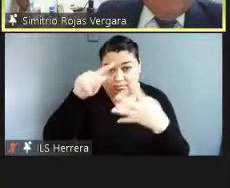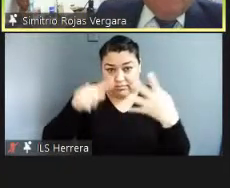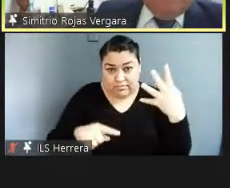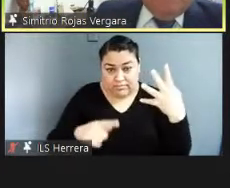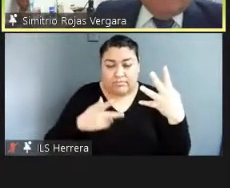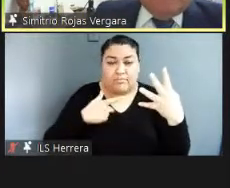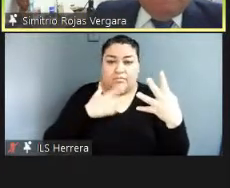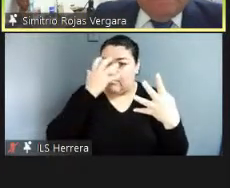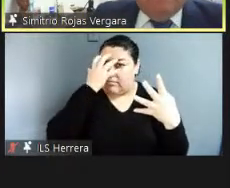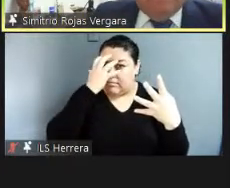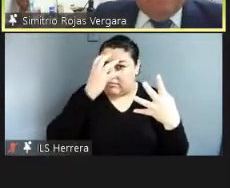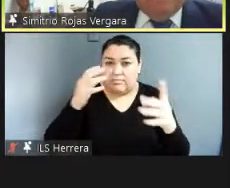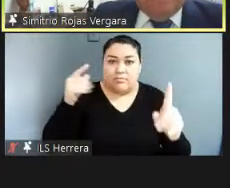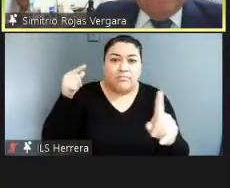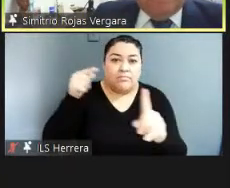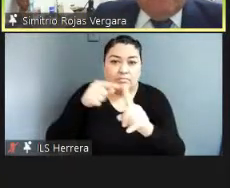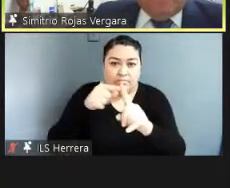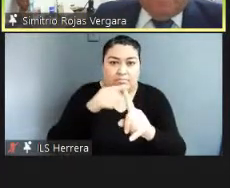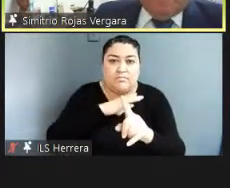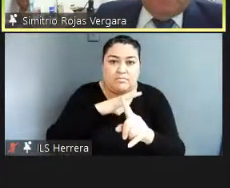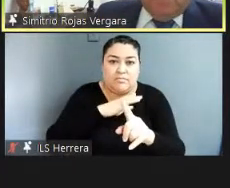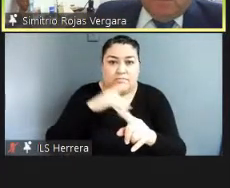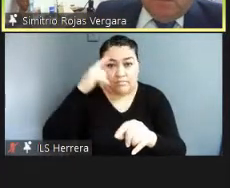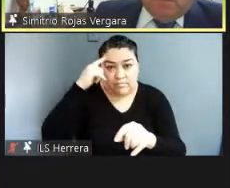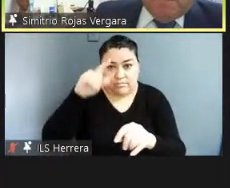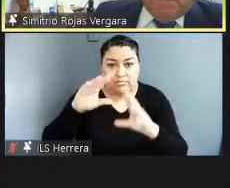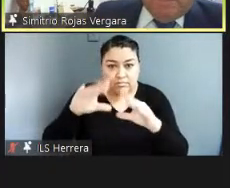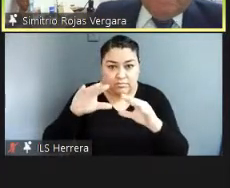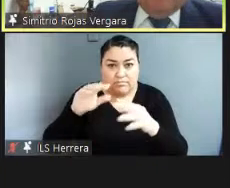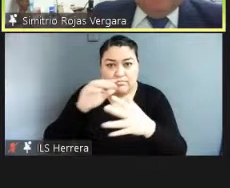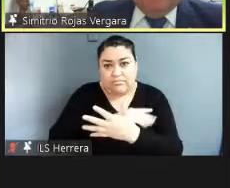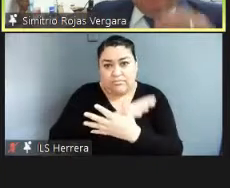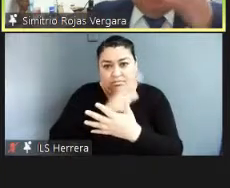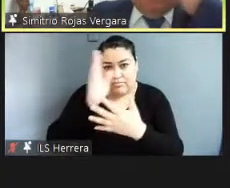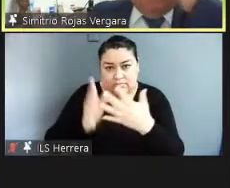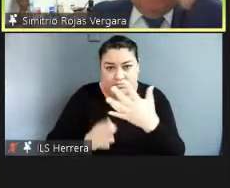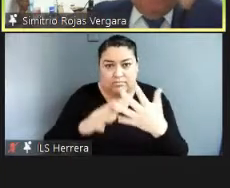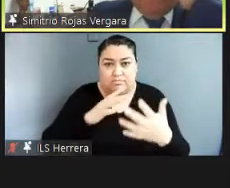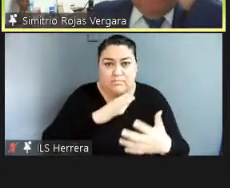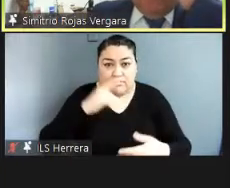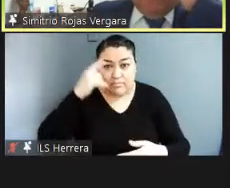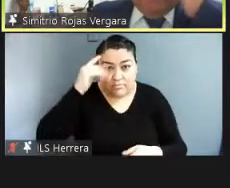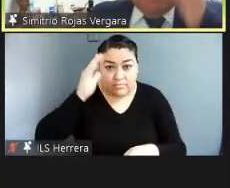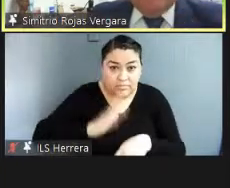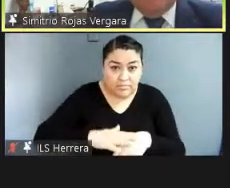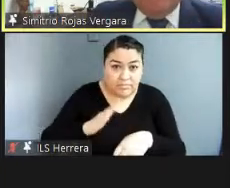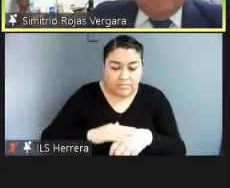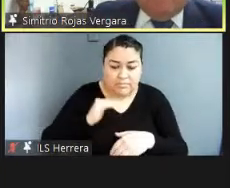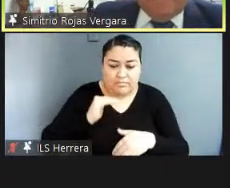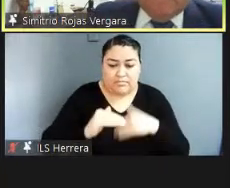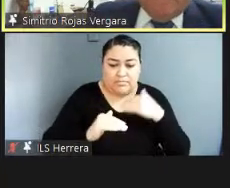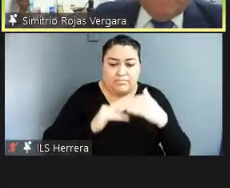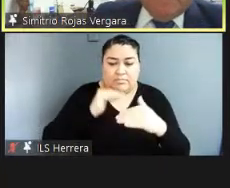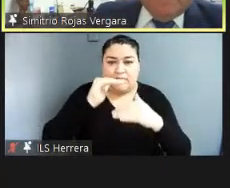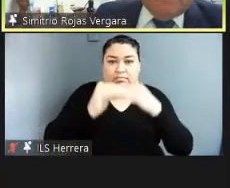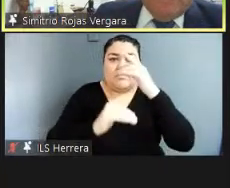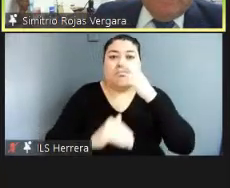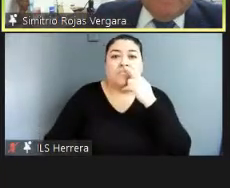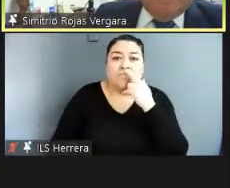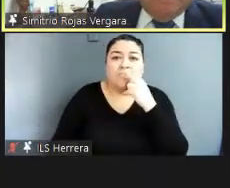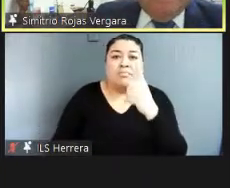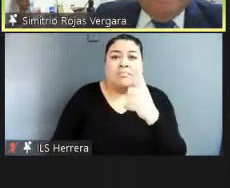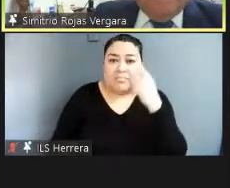or questionnaires that provide us with greater objectivity about their performance so that we can make the